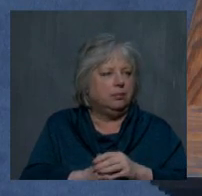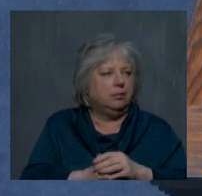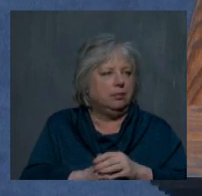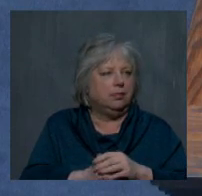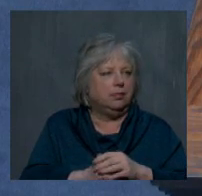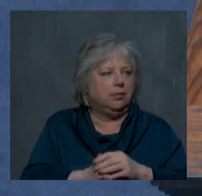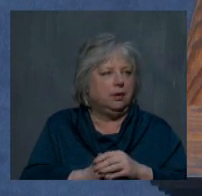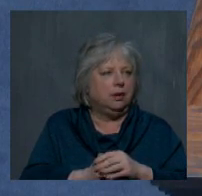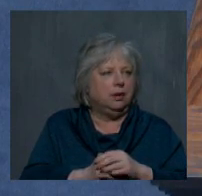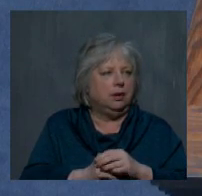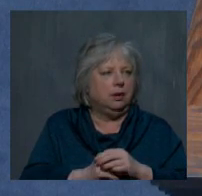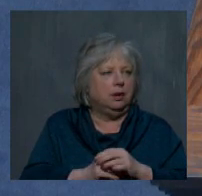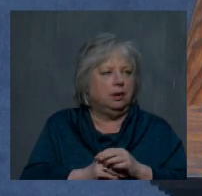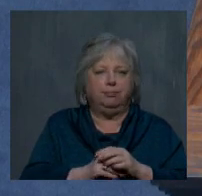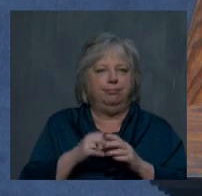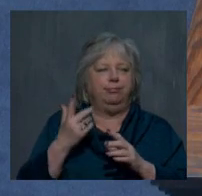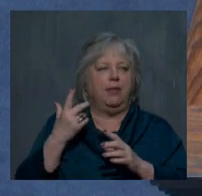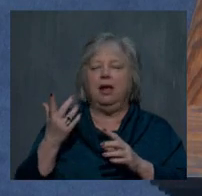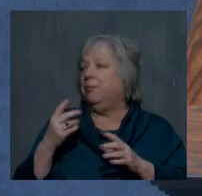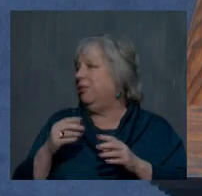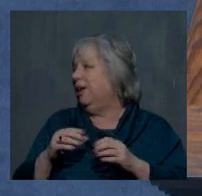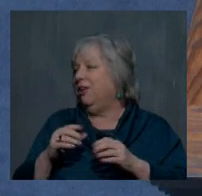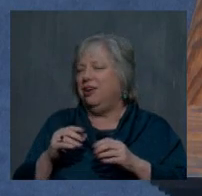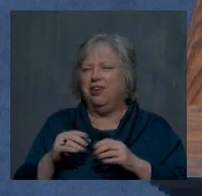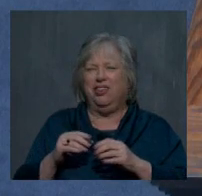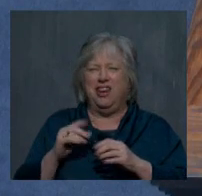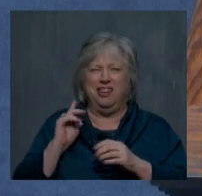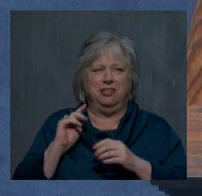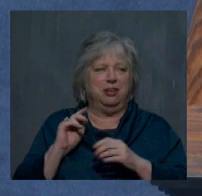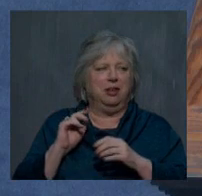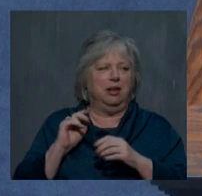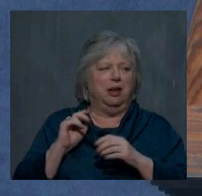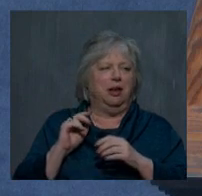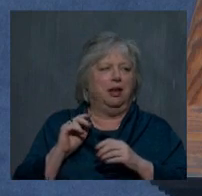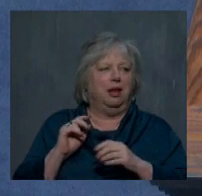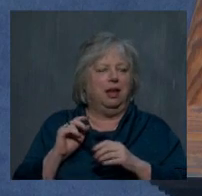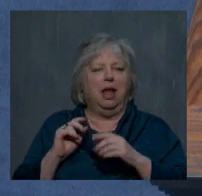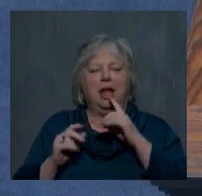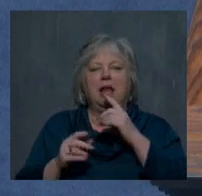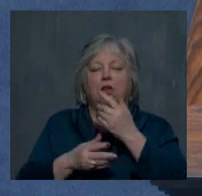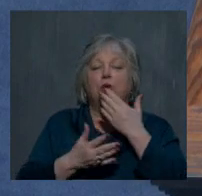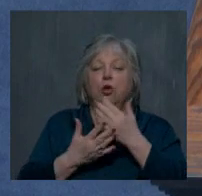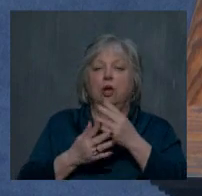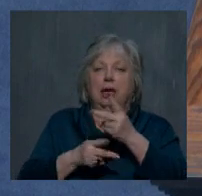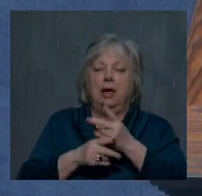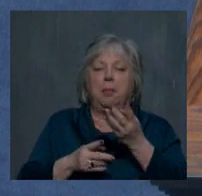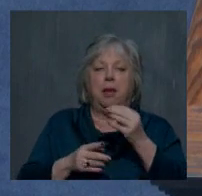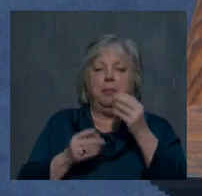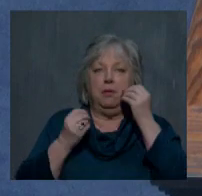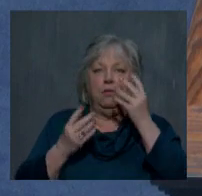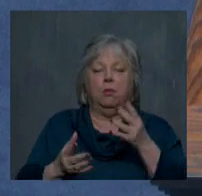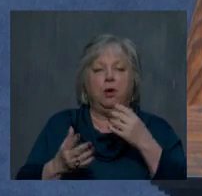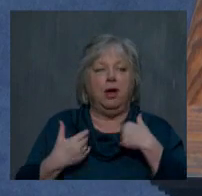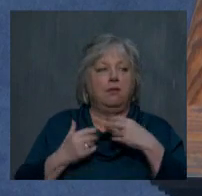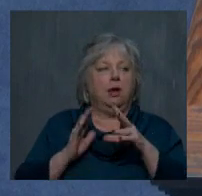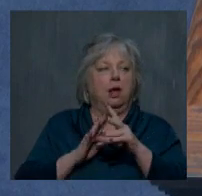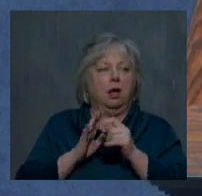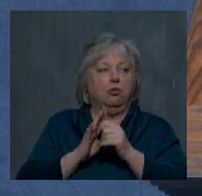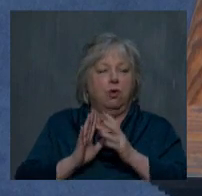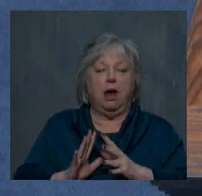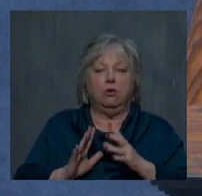start late this year. Okay. All right, good. It's good to keep them informed. Do you have a contractor to do your study